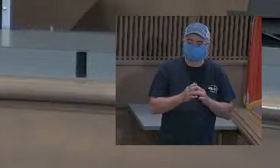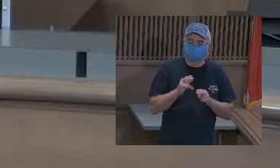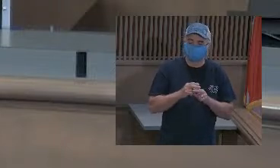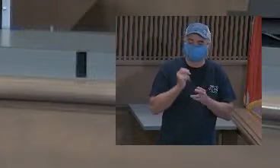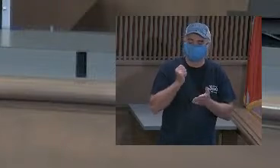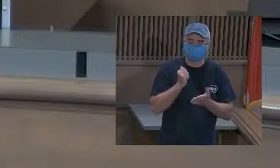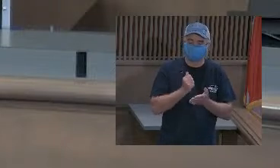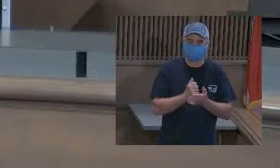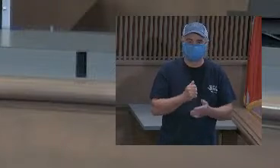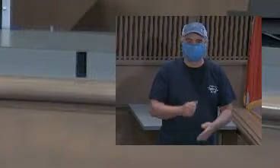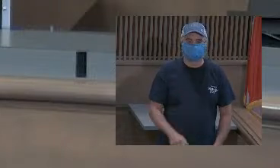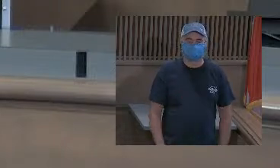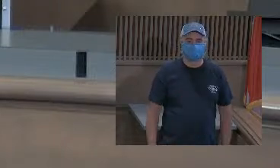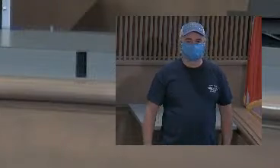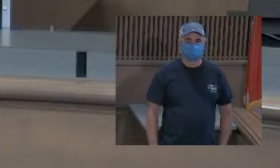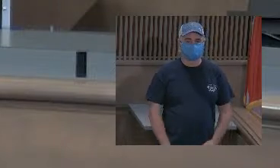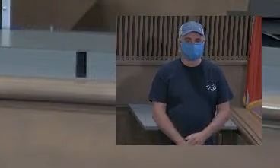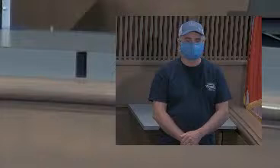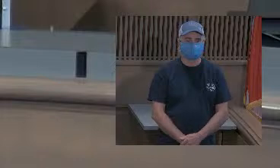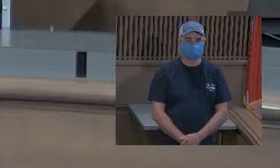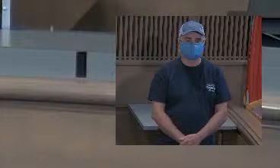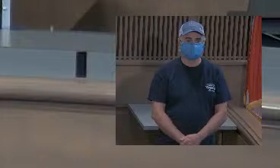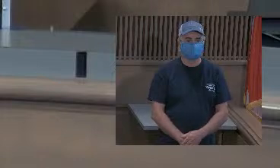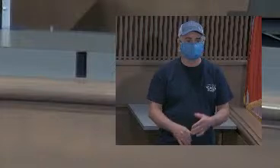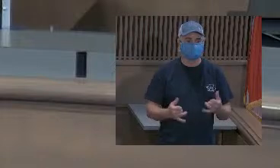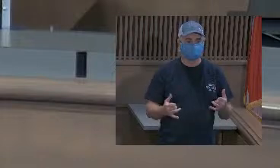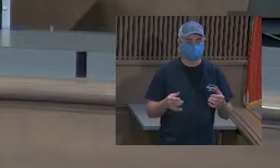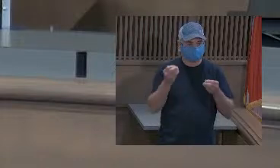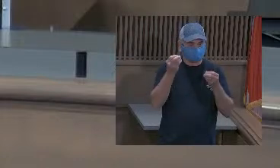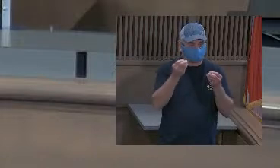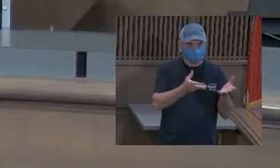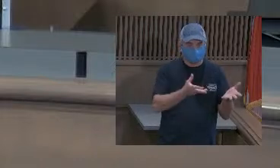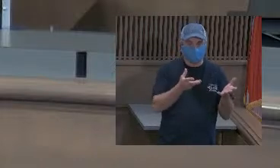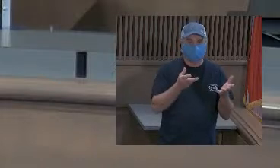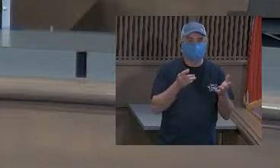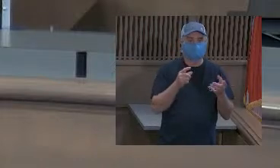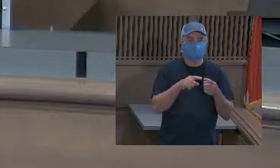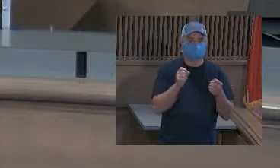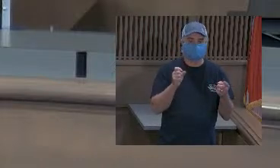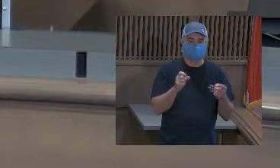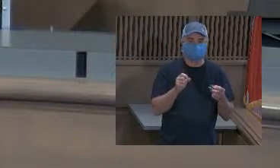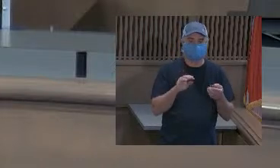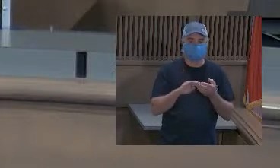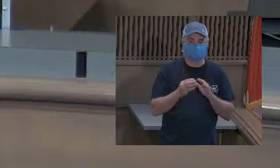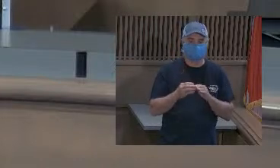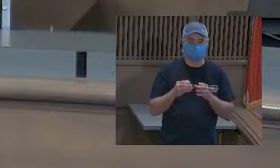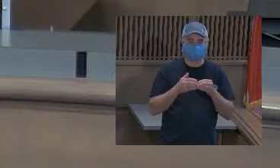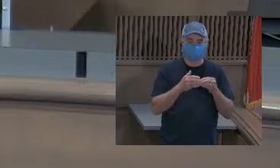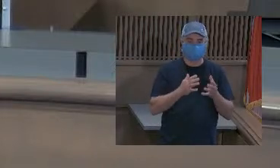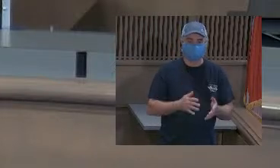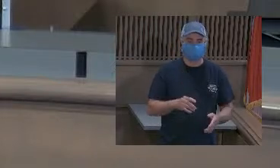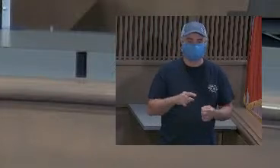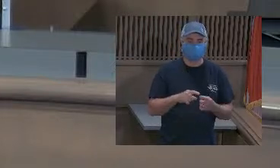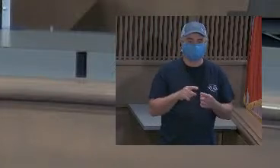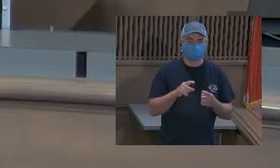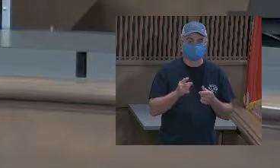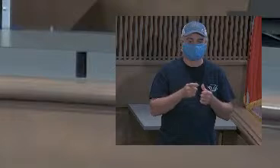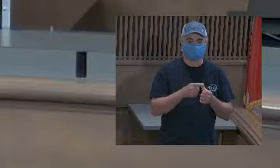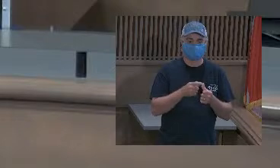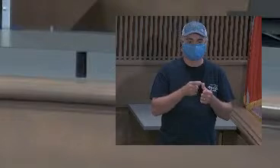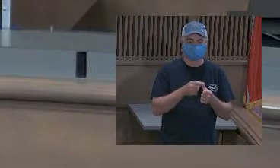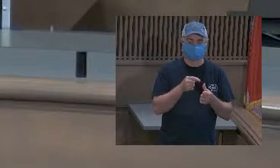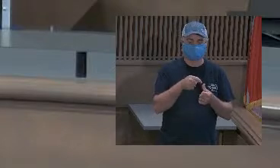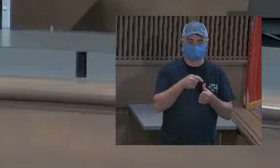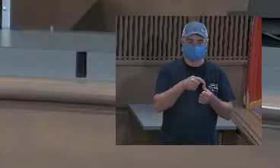Thank you. Now we'll hear updates from our community leaders, and first we'll hear from Dougherty County Commission